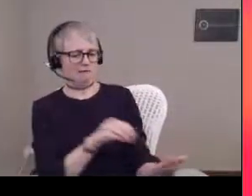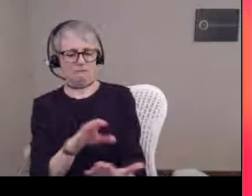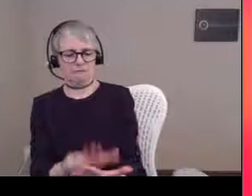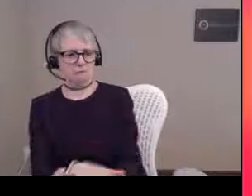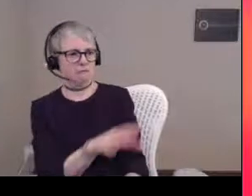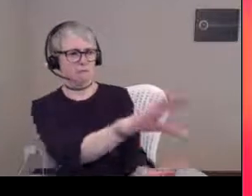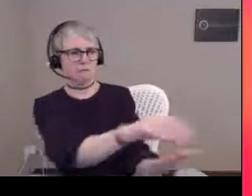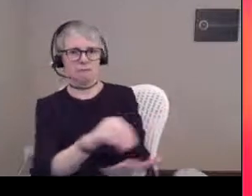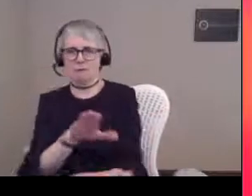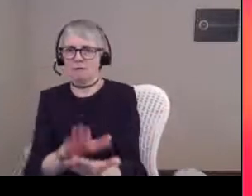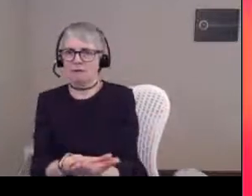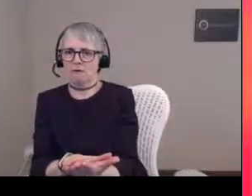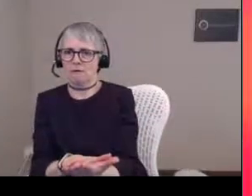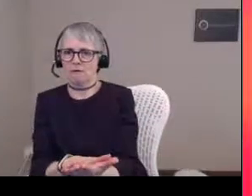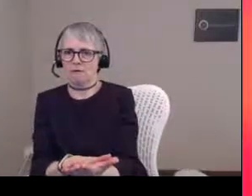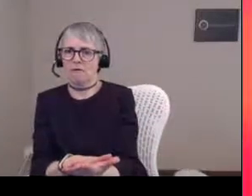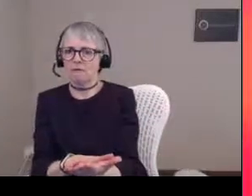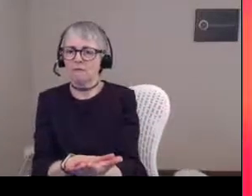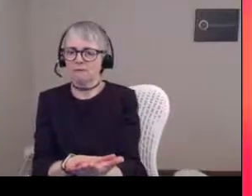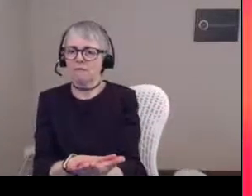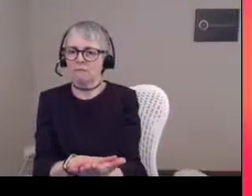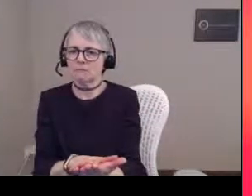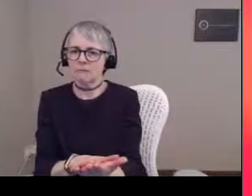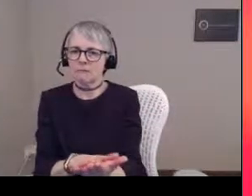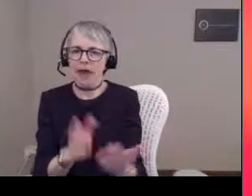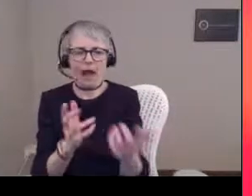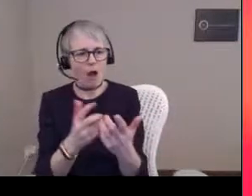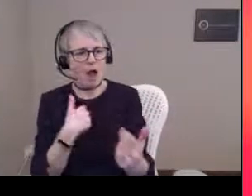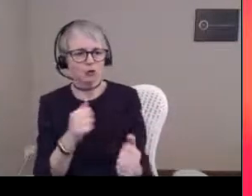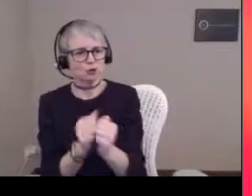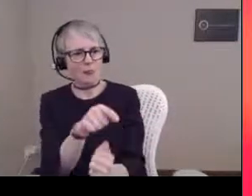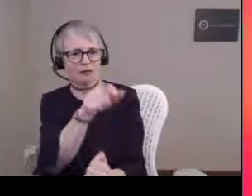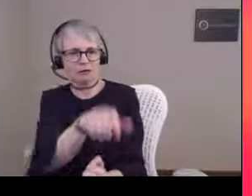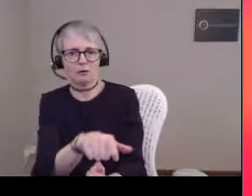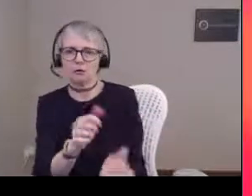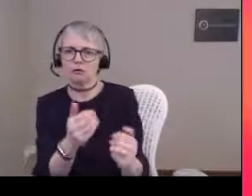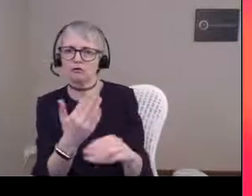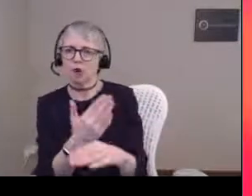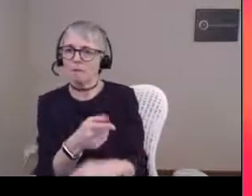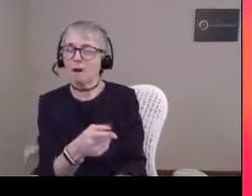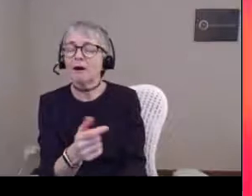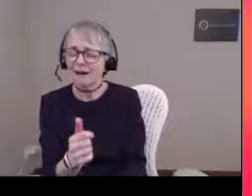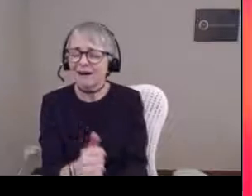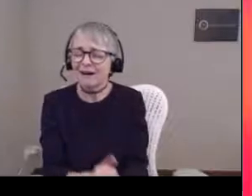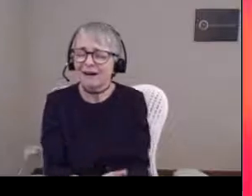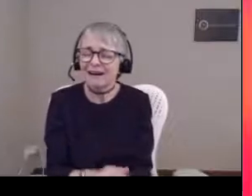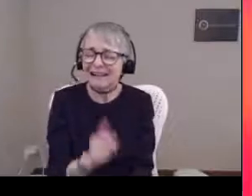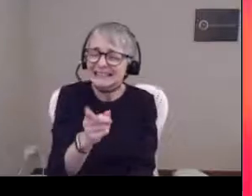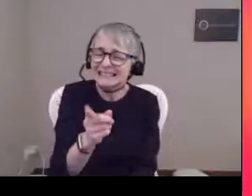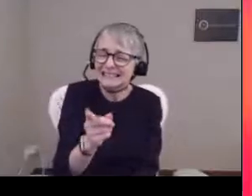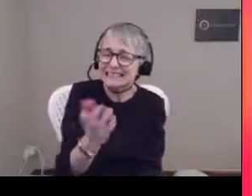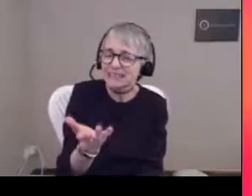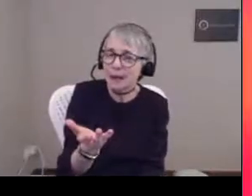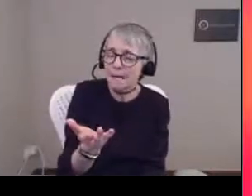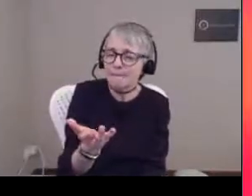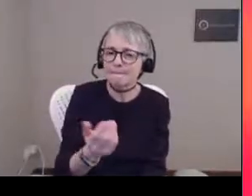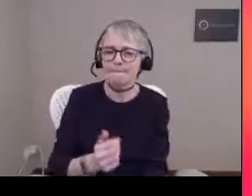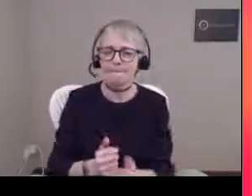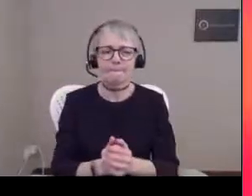might be different for a different role you're going for, maybe. Absolutely, and it's not just about the role as well. I keep saying